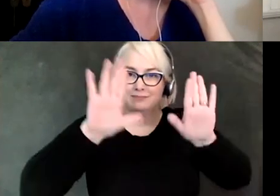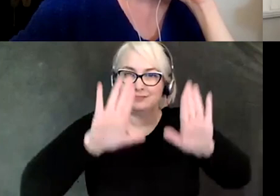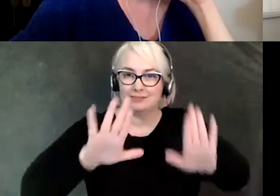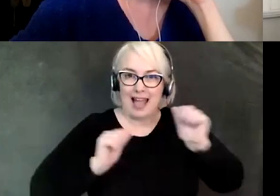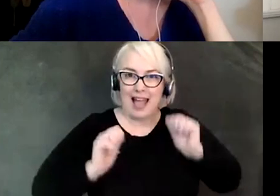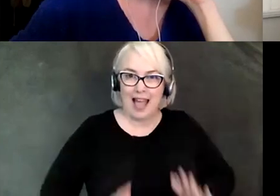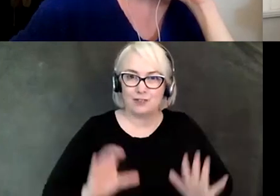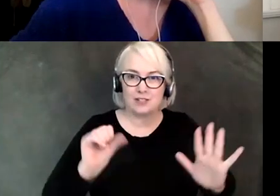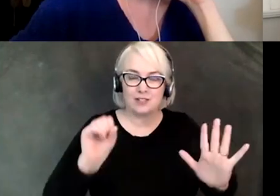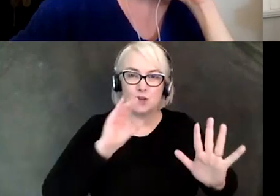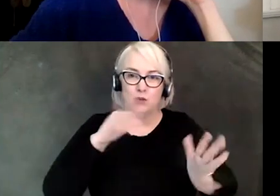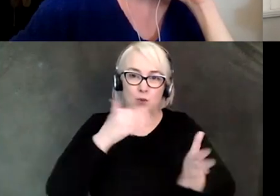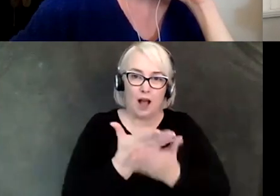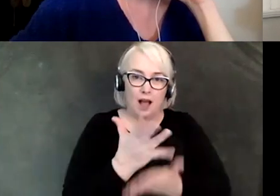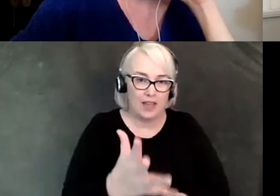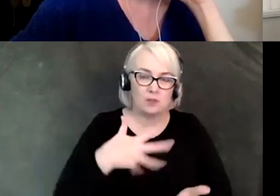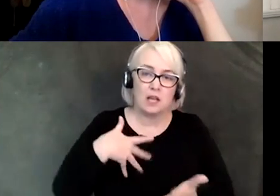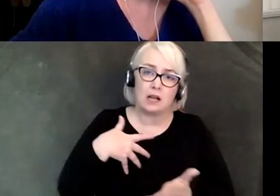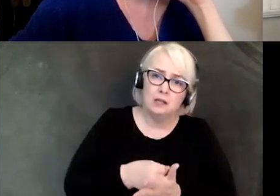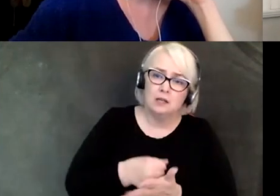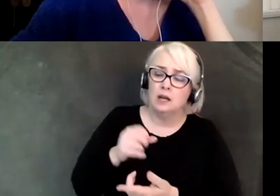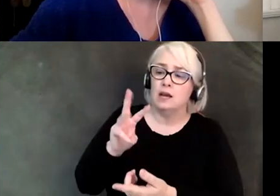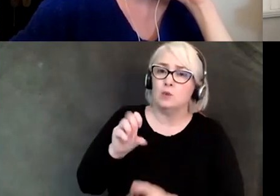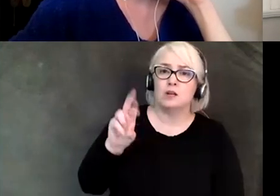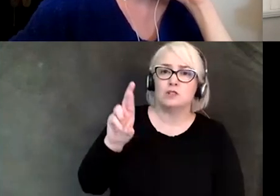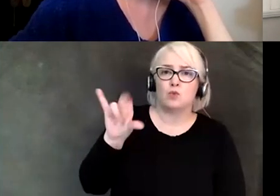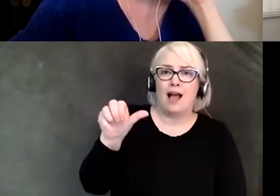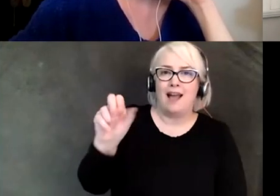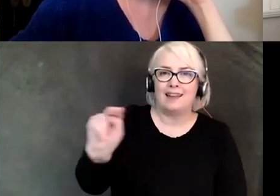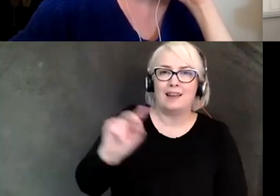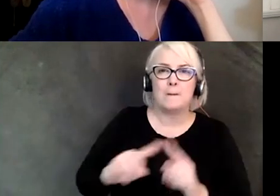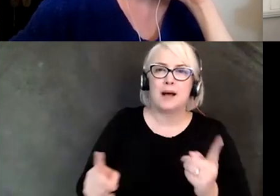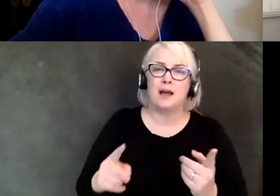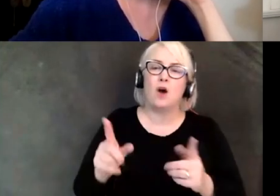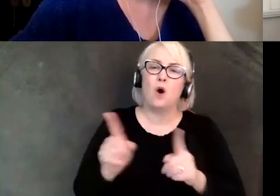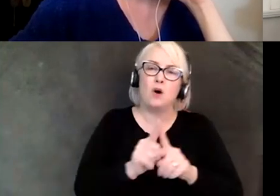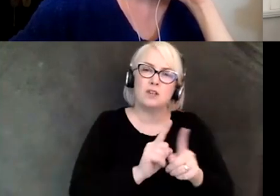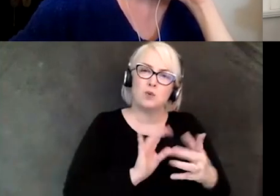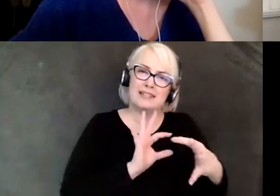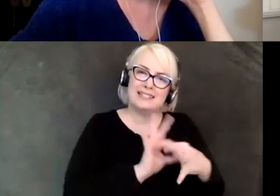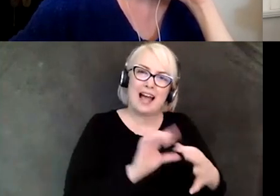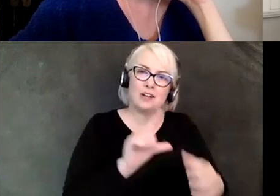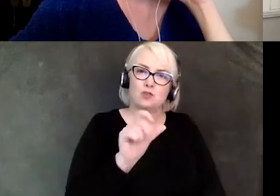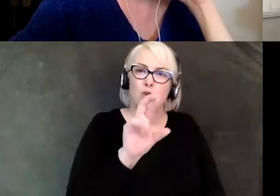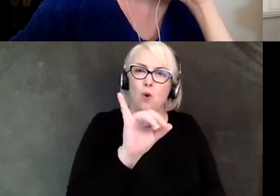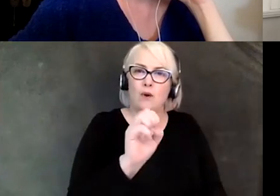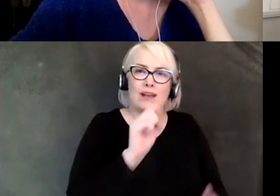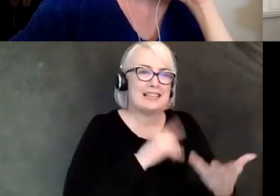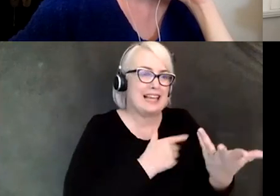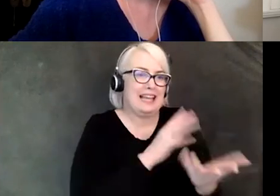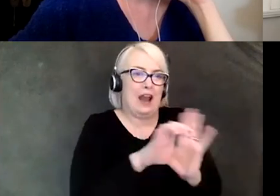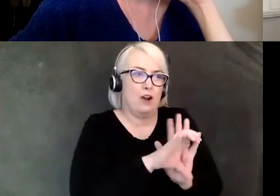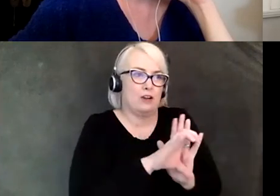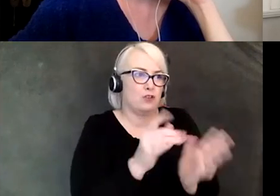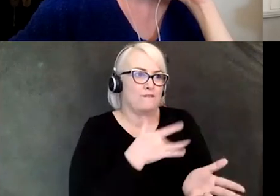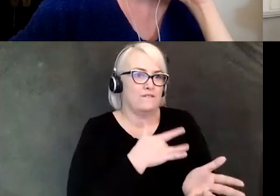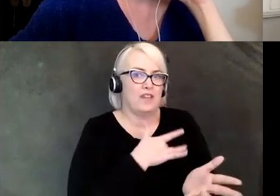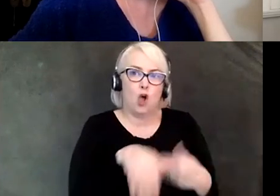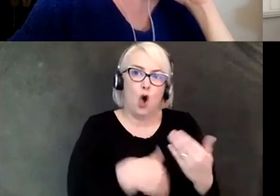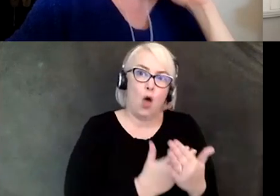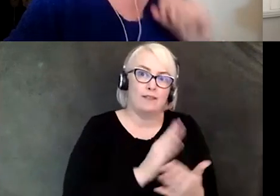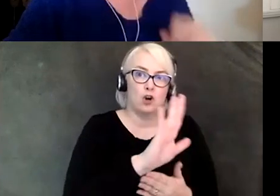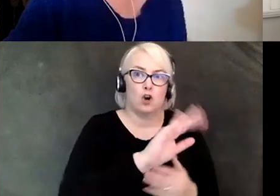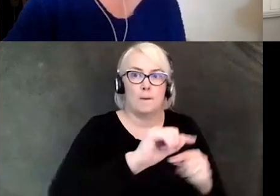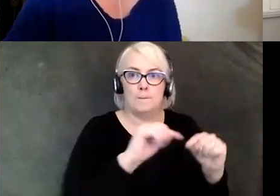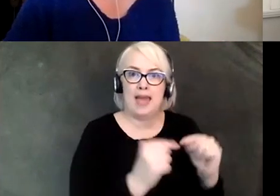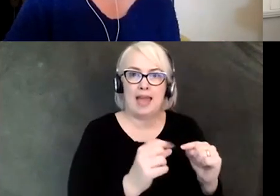Ryan, but more so you were attached to Lori as a character that you felt all her pain. And so that was huge because we had a great actress in